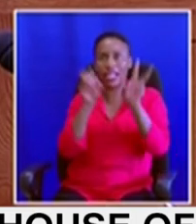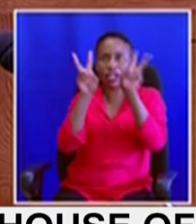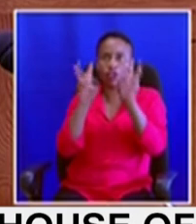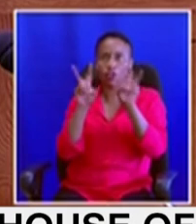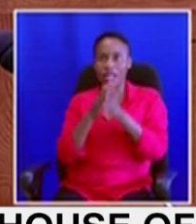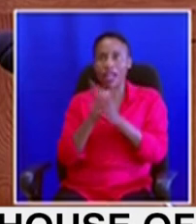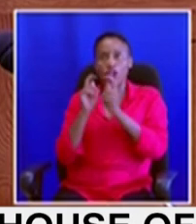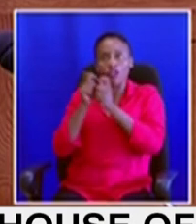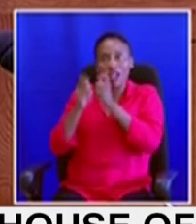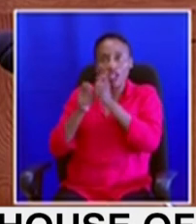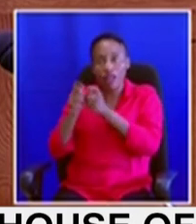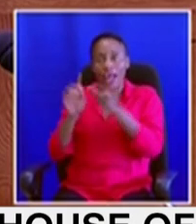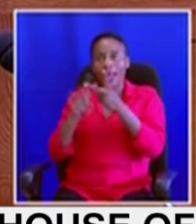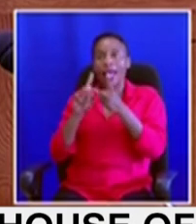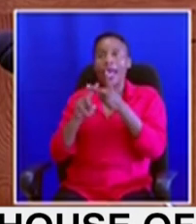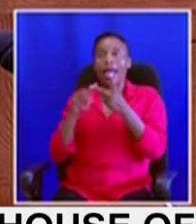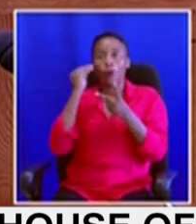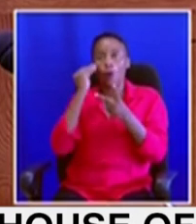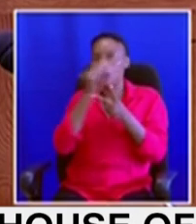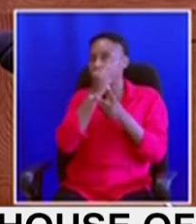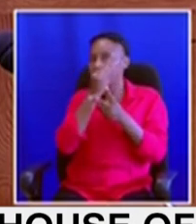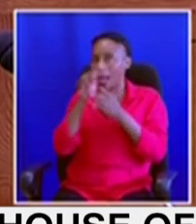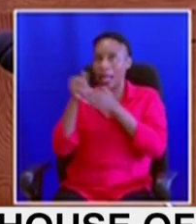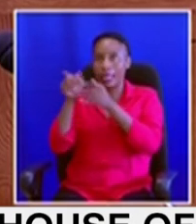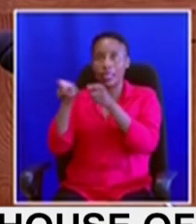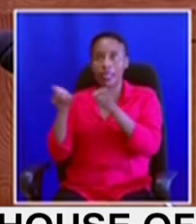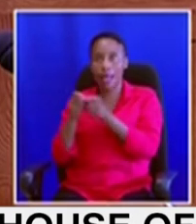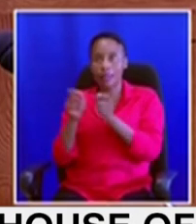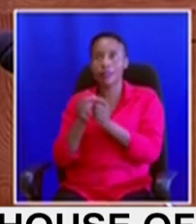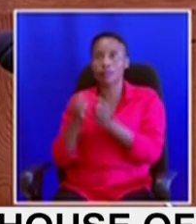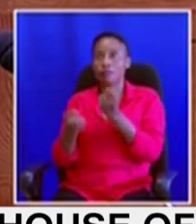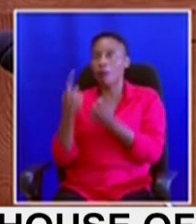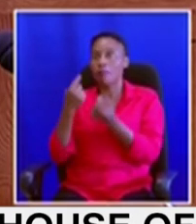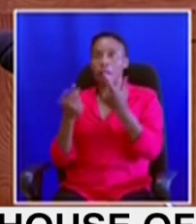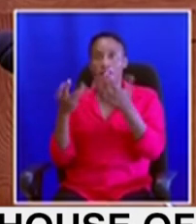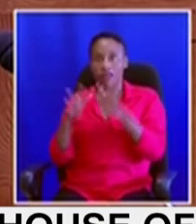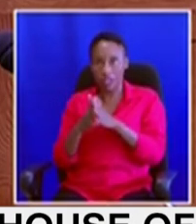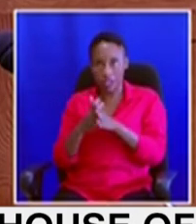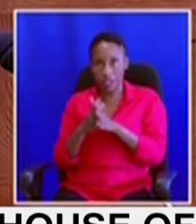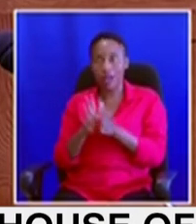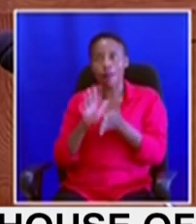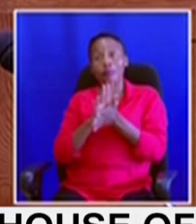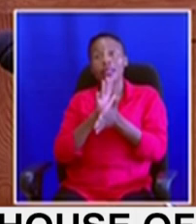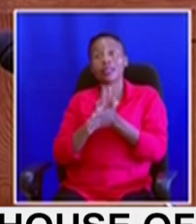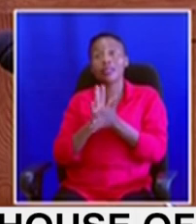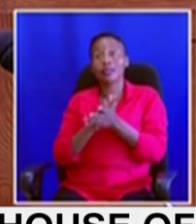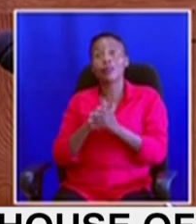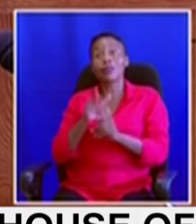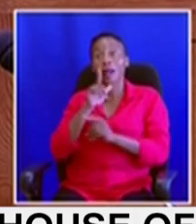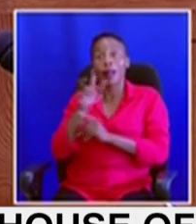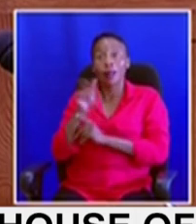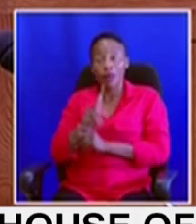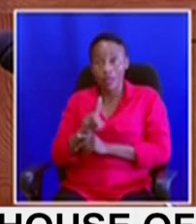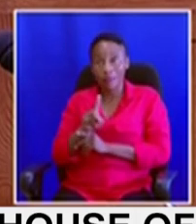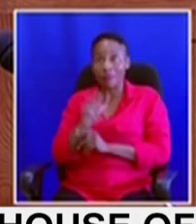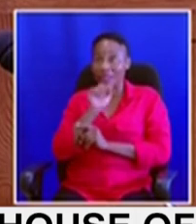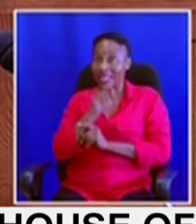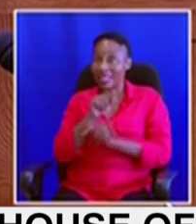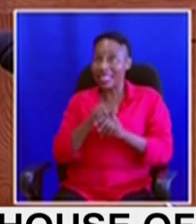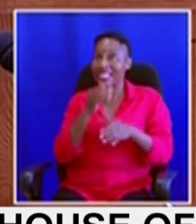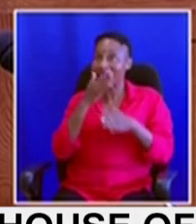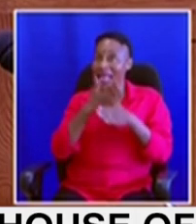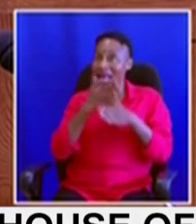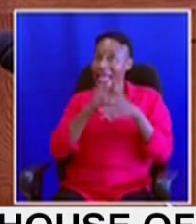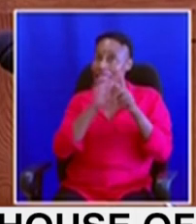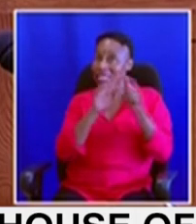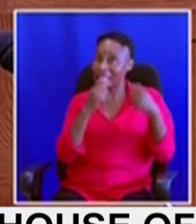Khoi-San leaders. It is pleasing to note that the interministerial task team's work